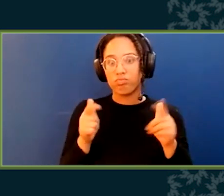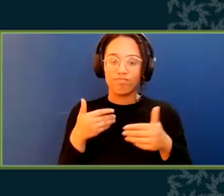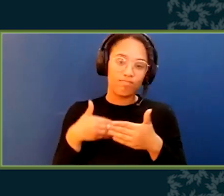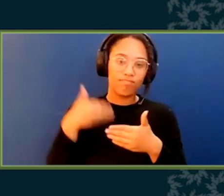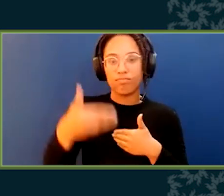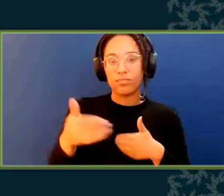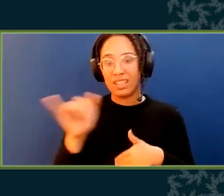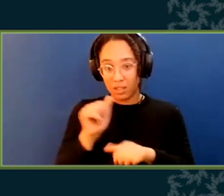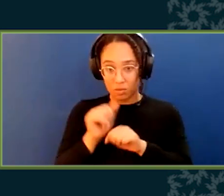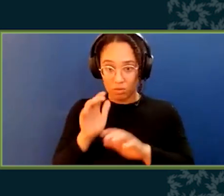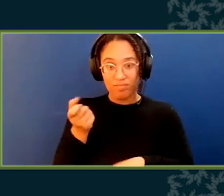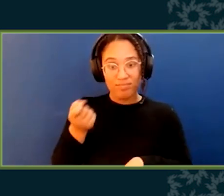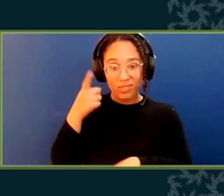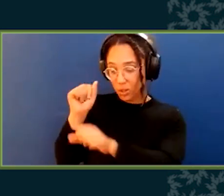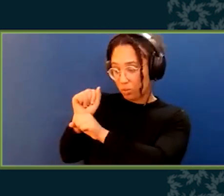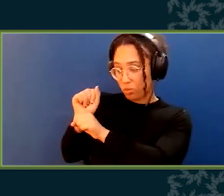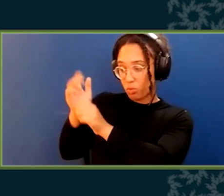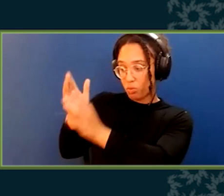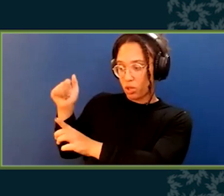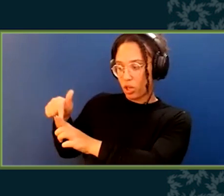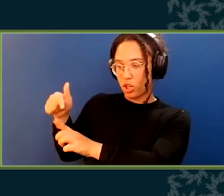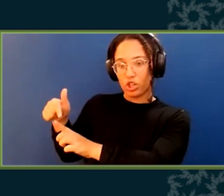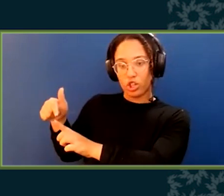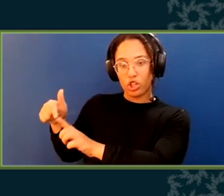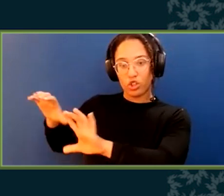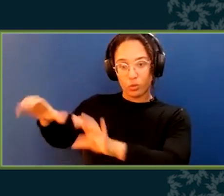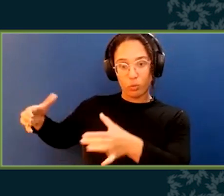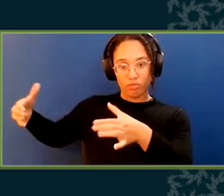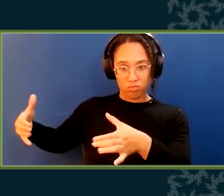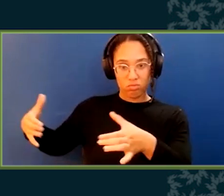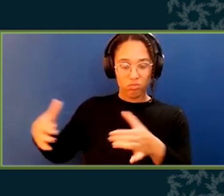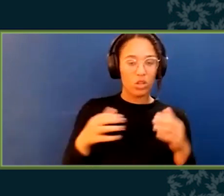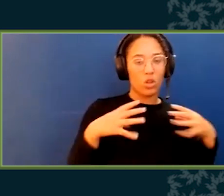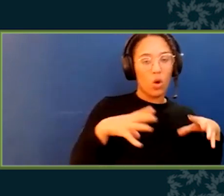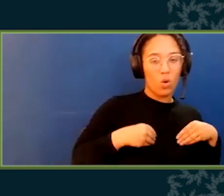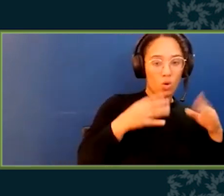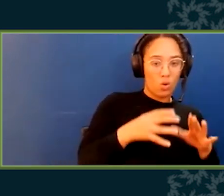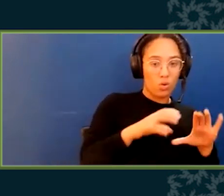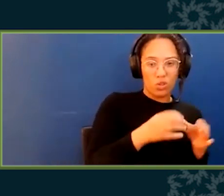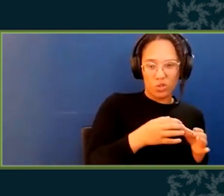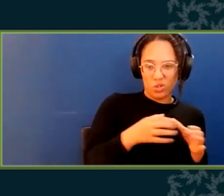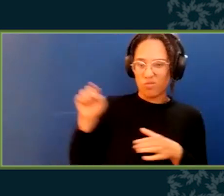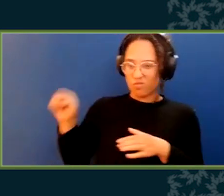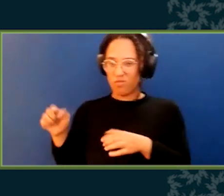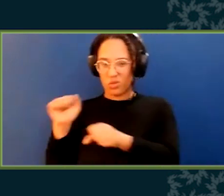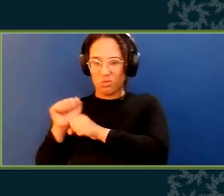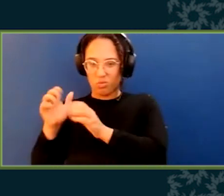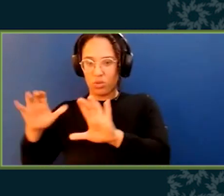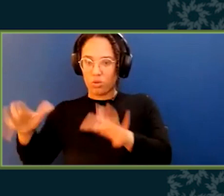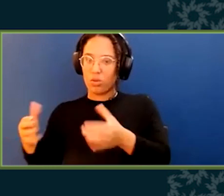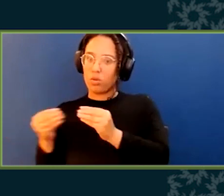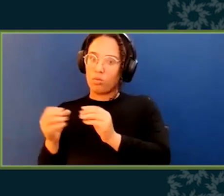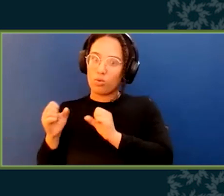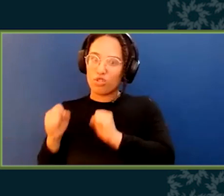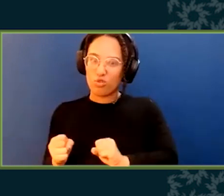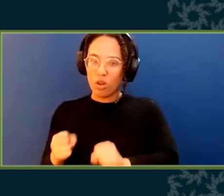are much stronger than the ownership class, right? When you're going in there, if you hate your job, organize a labor